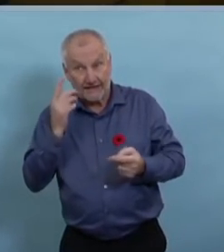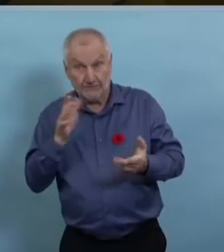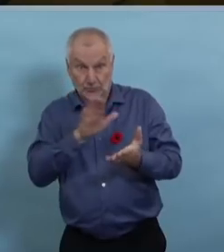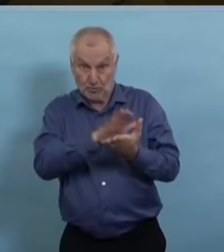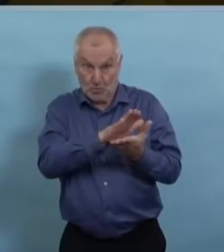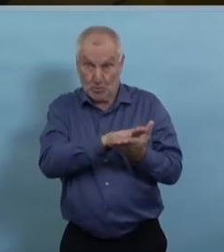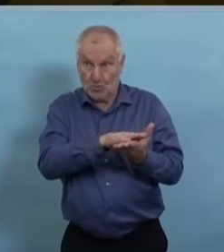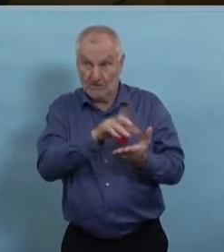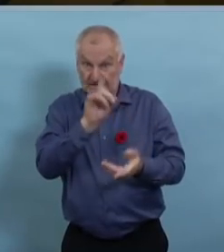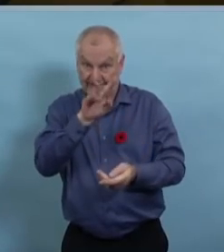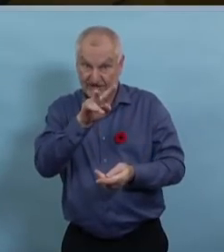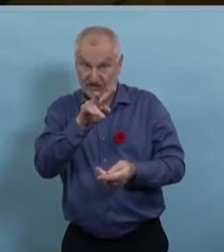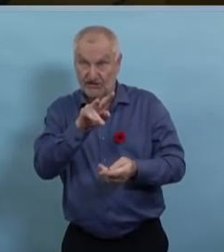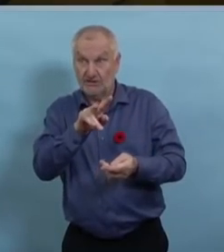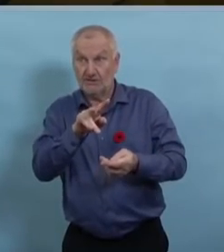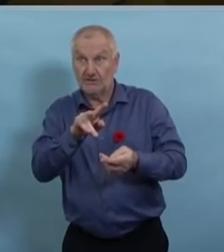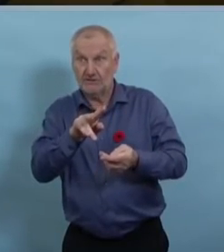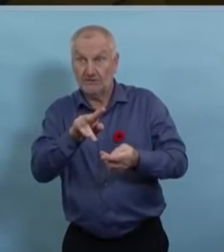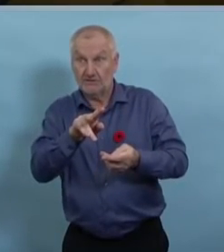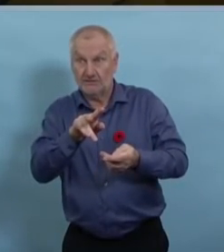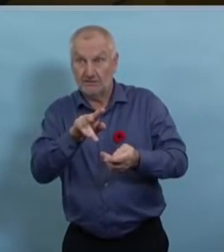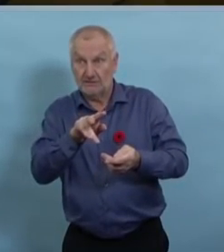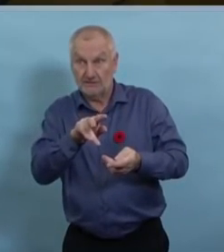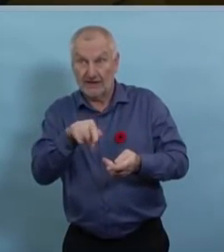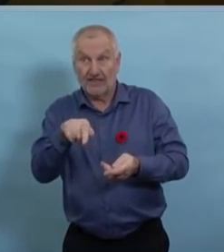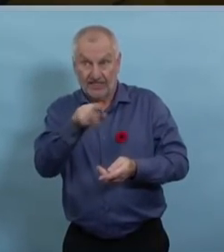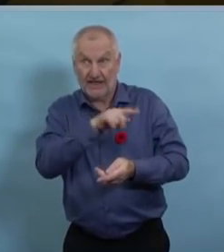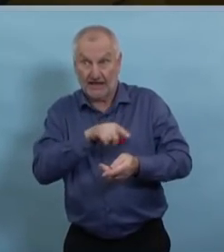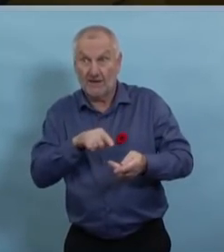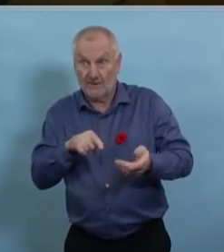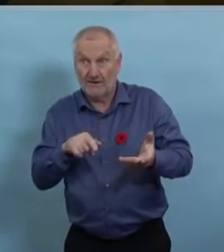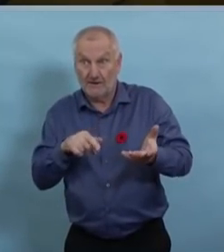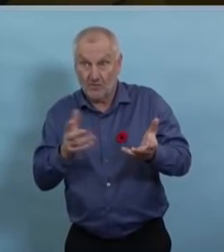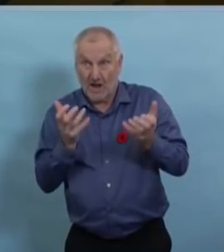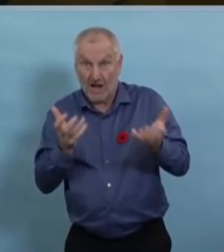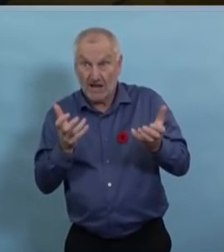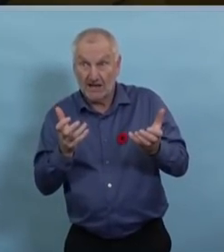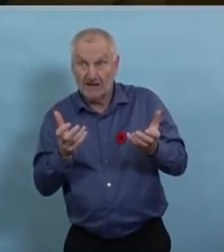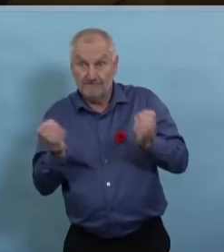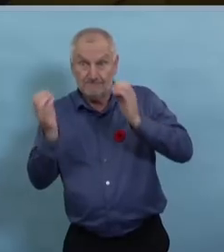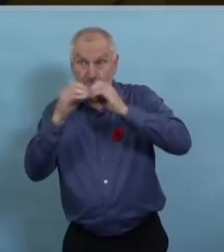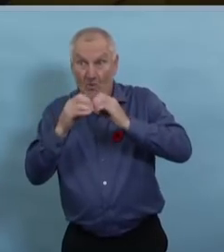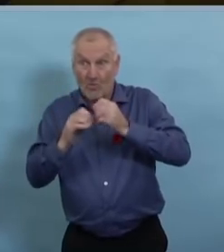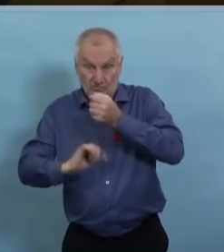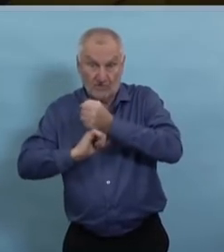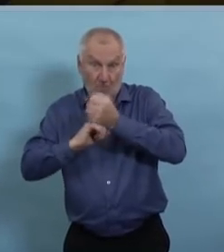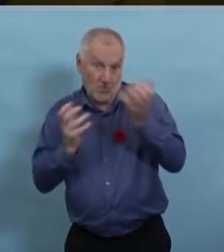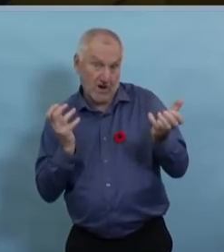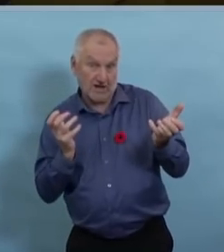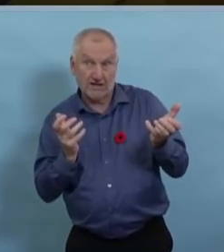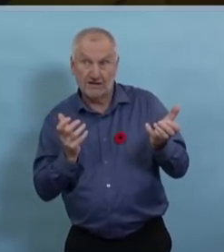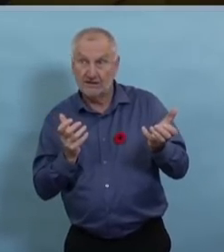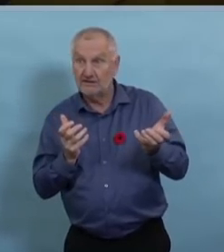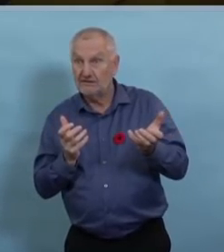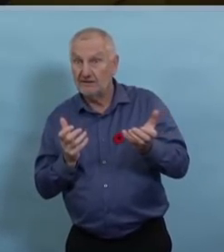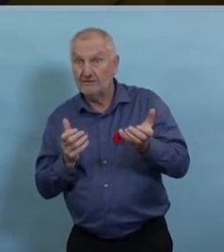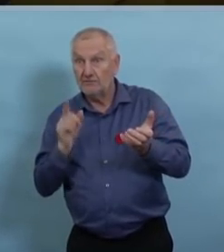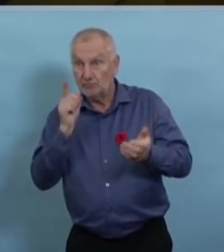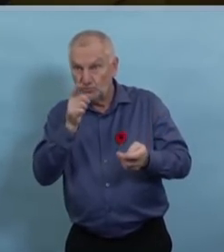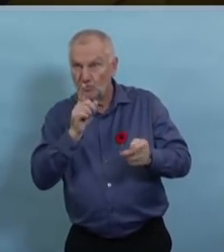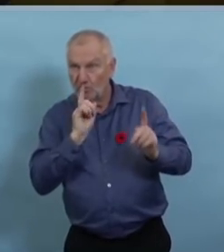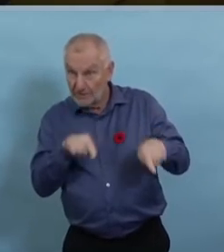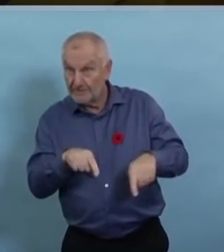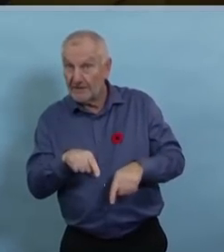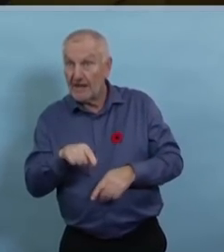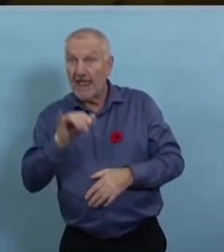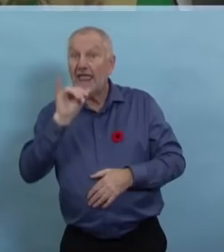money, Minister. So you said if there's a need, then it will be addressed. Do you not see a need right now for more money other than